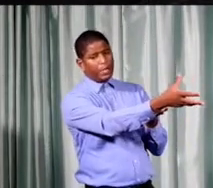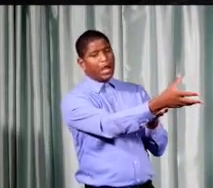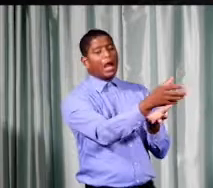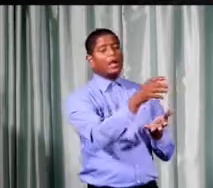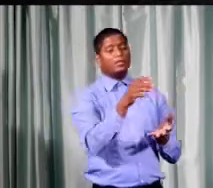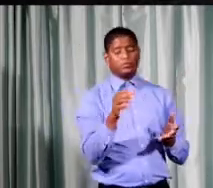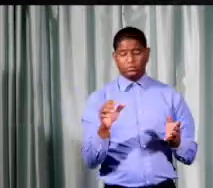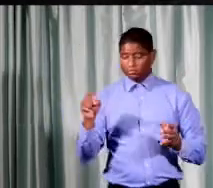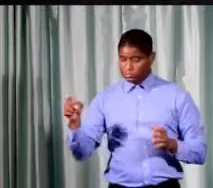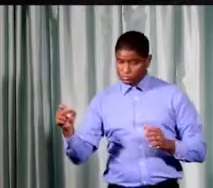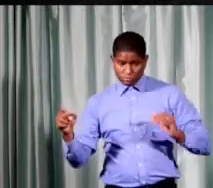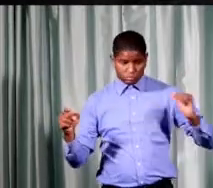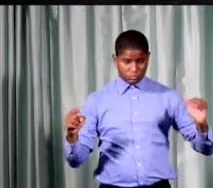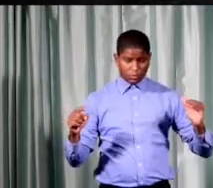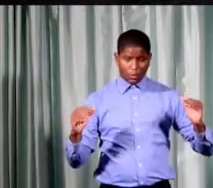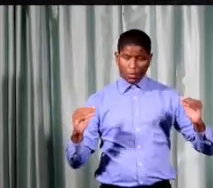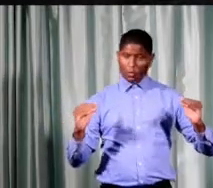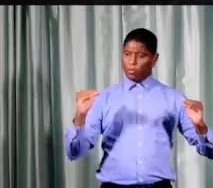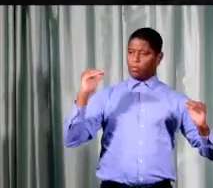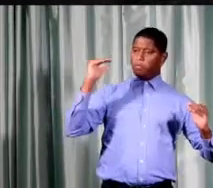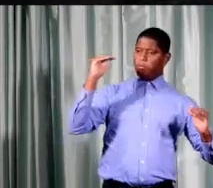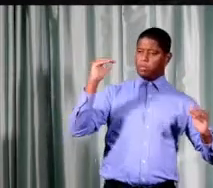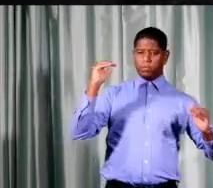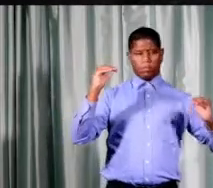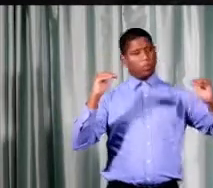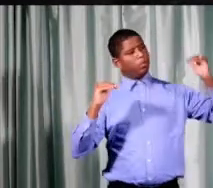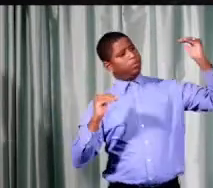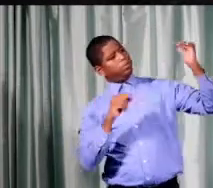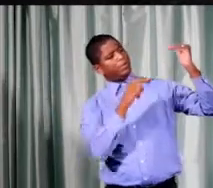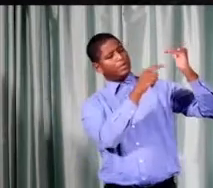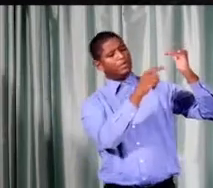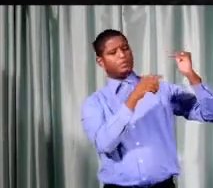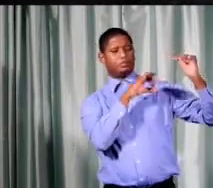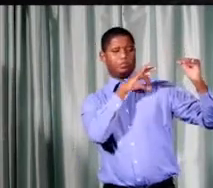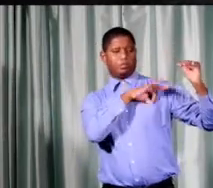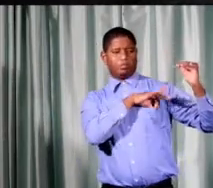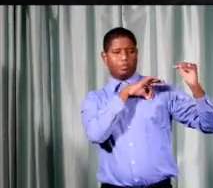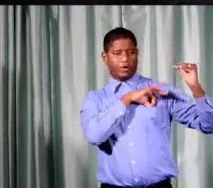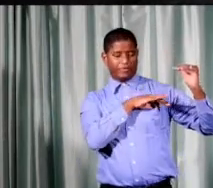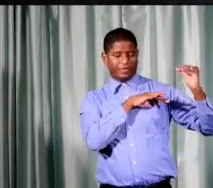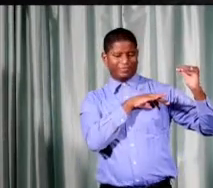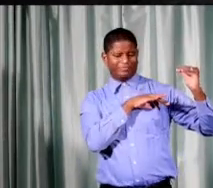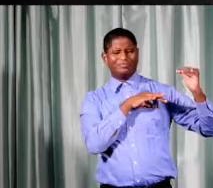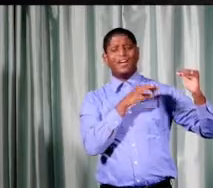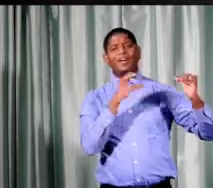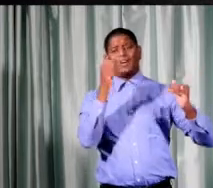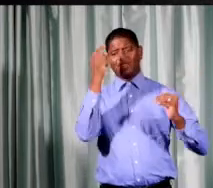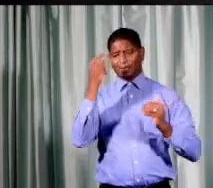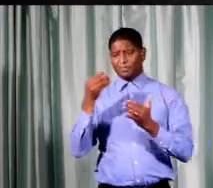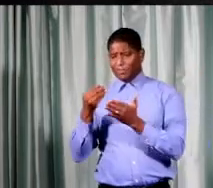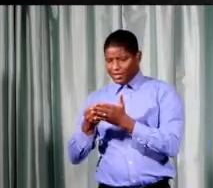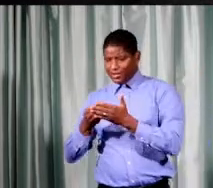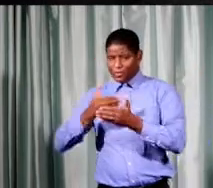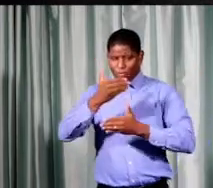It was the first form of accounting. It is simple.